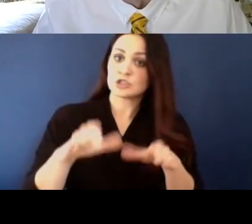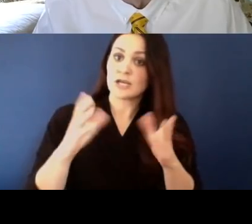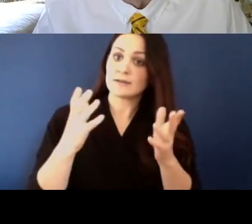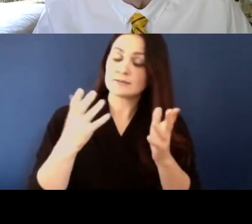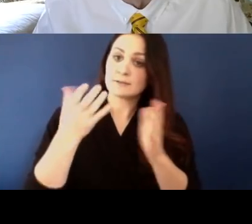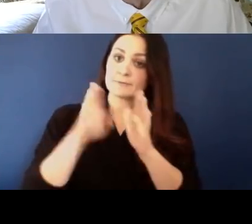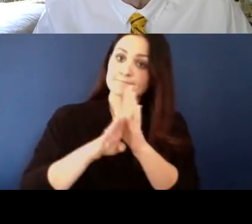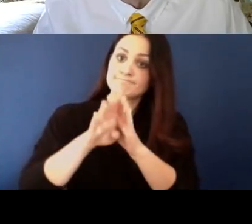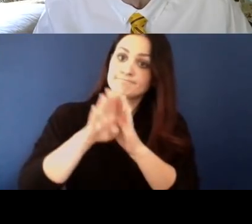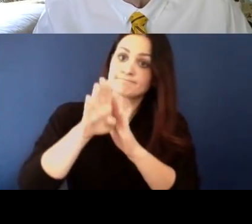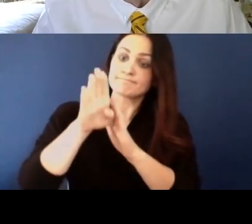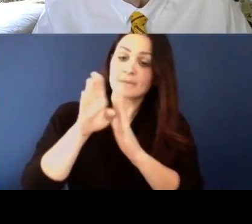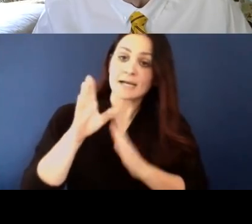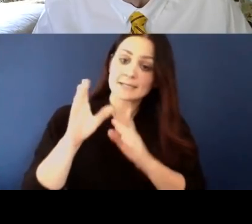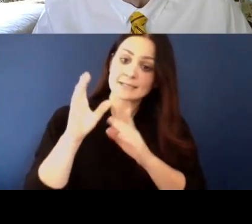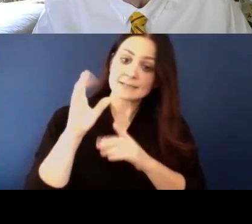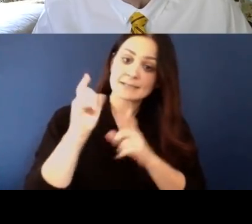restoring benefits that were